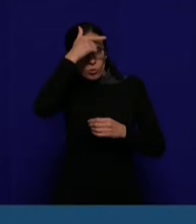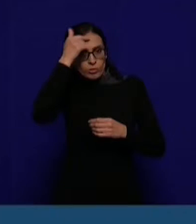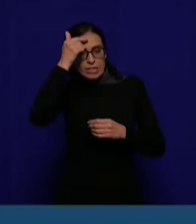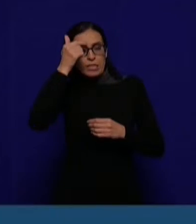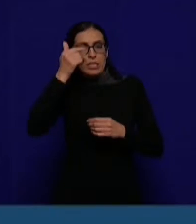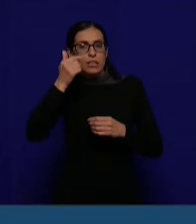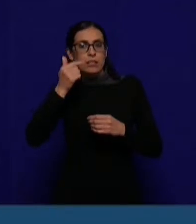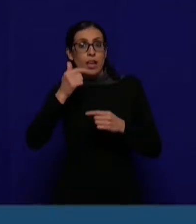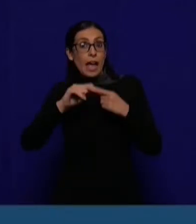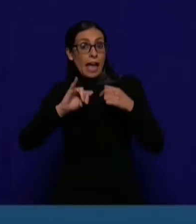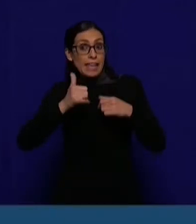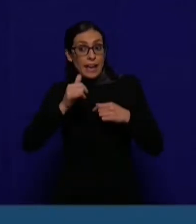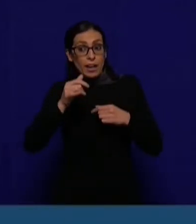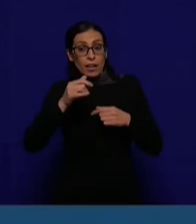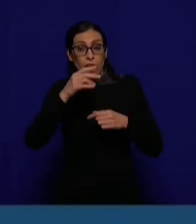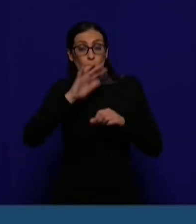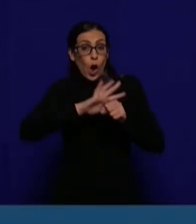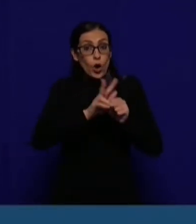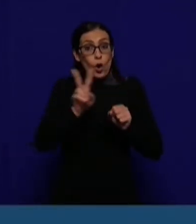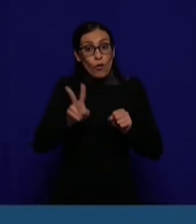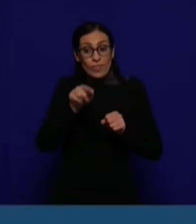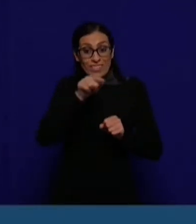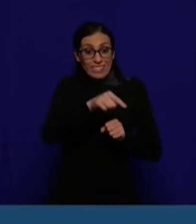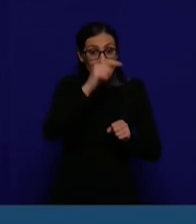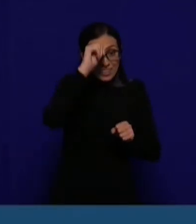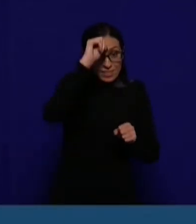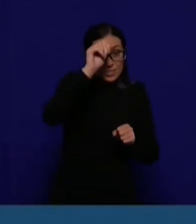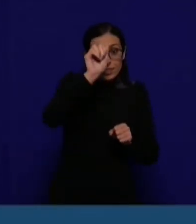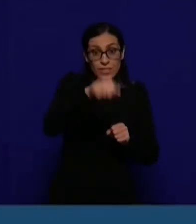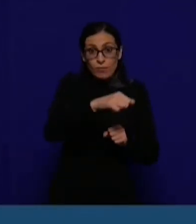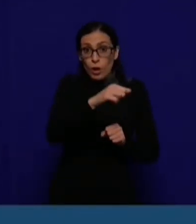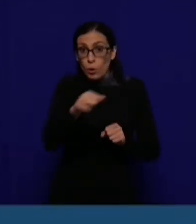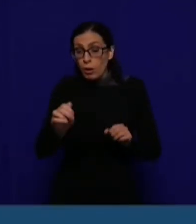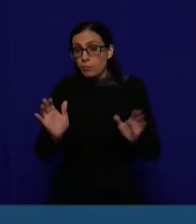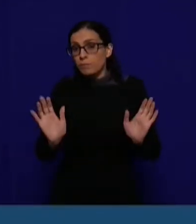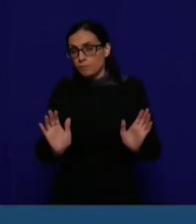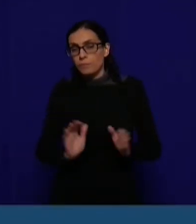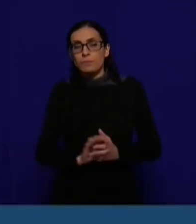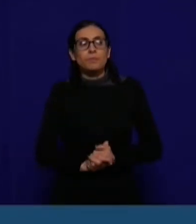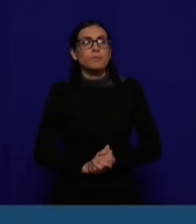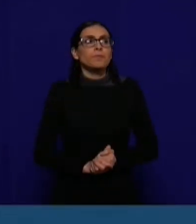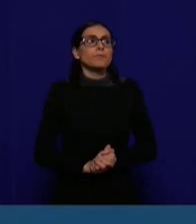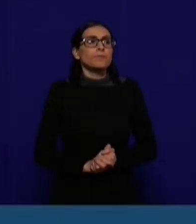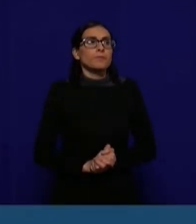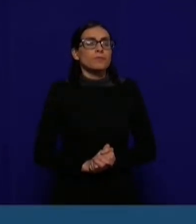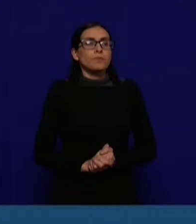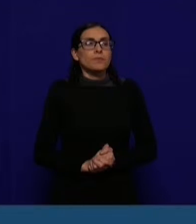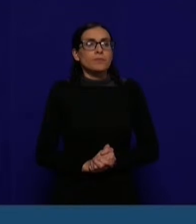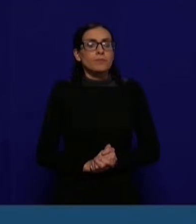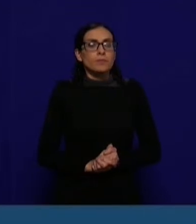the microbiology lab that we have at Mars today. Newsbook.